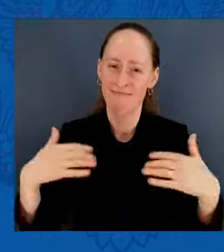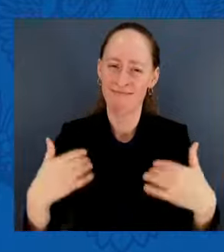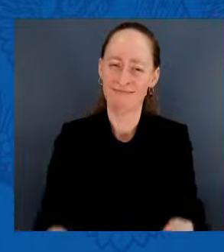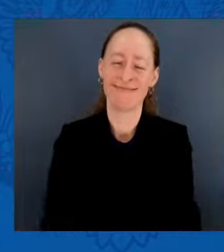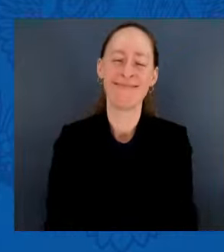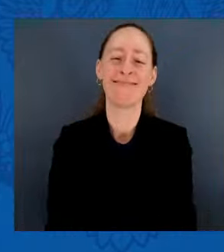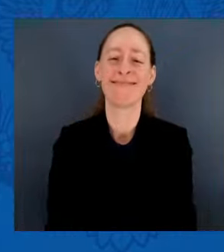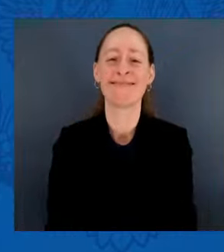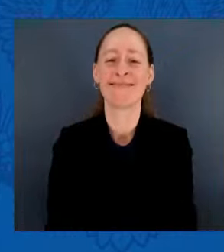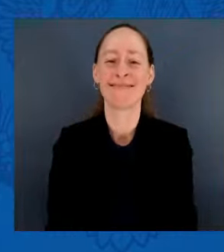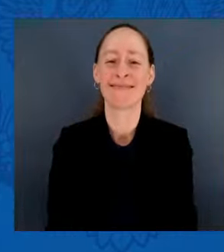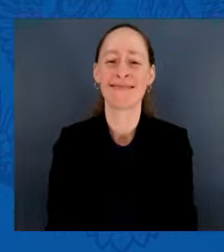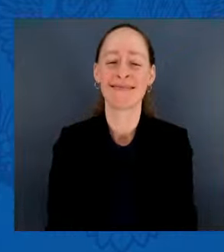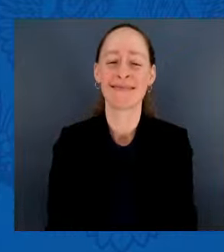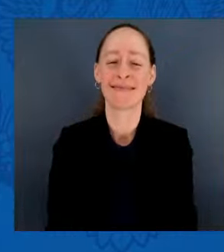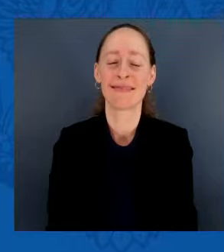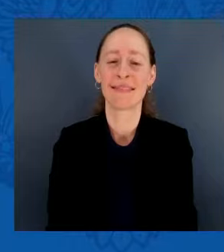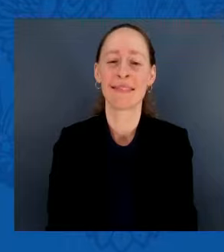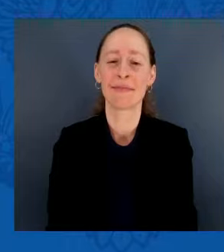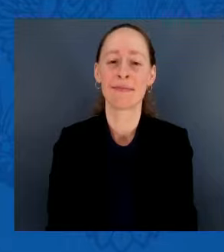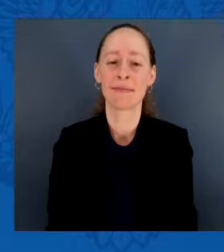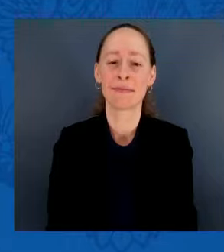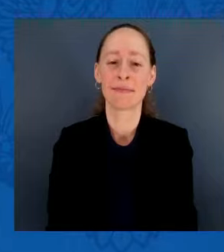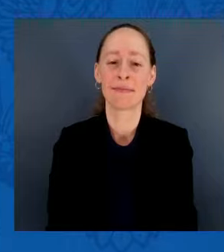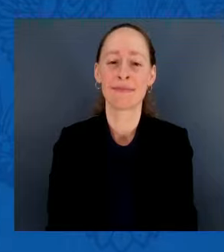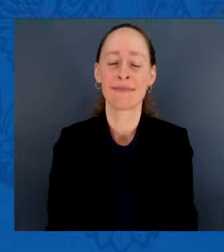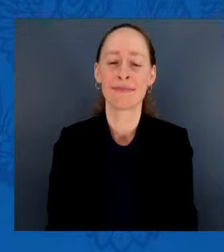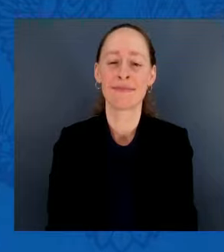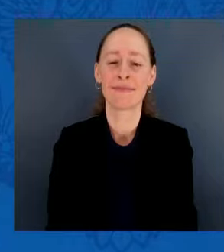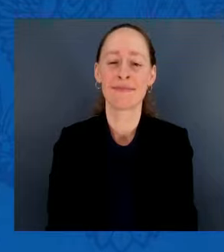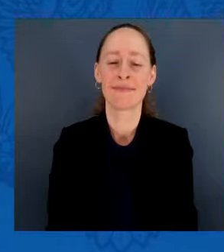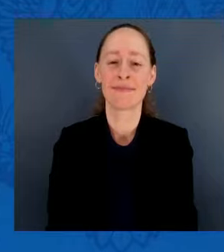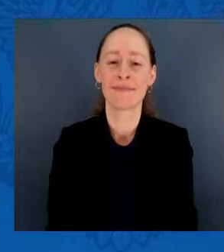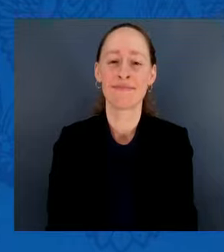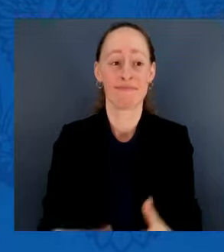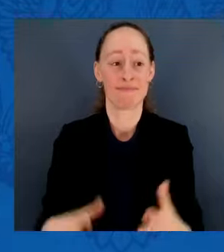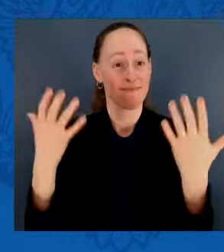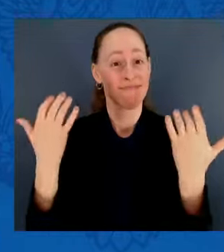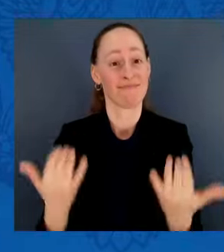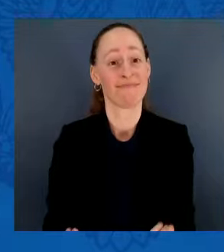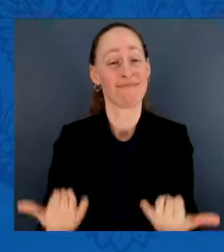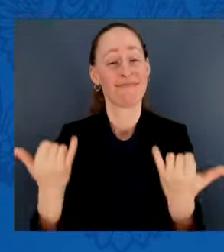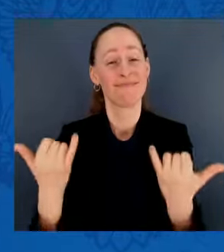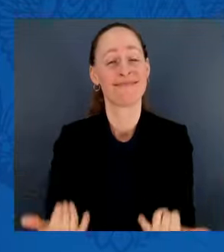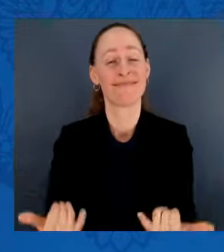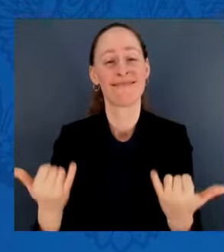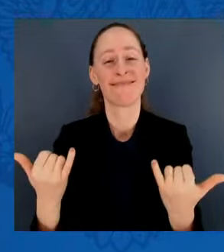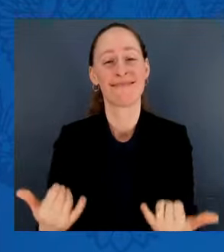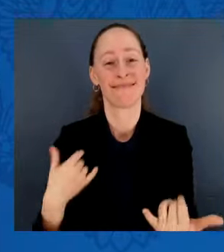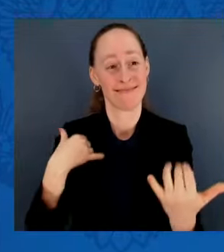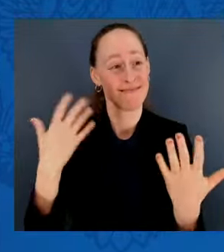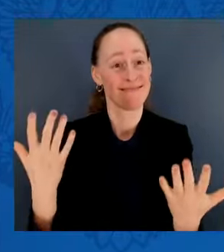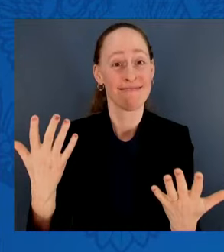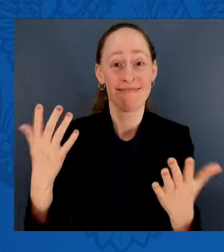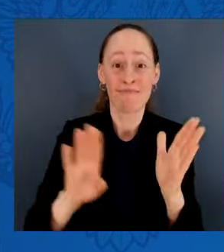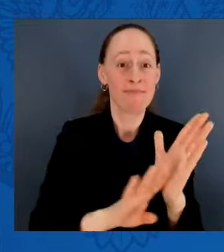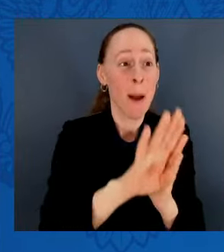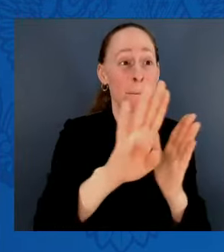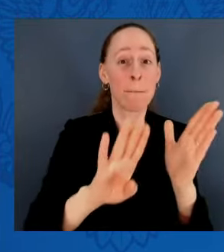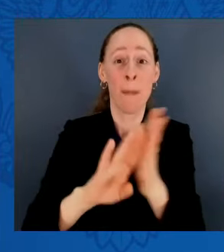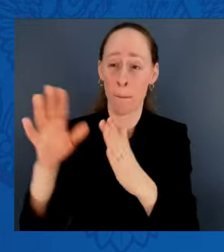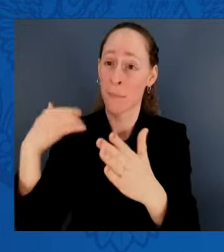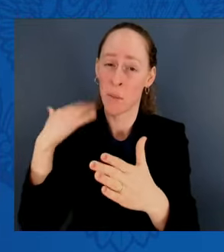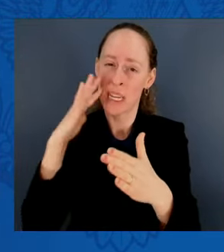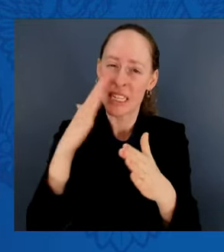So let's tell the story here. Tell it here and now. America's comeback is building the future of